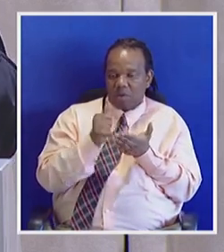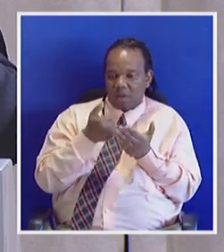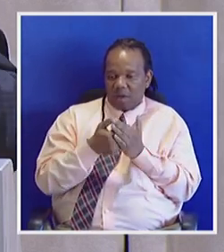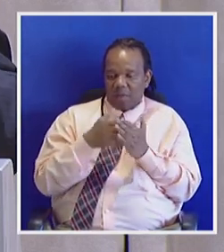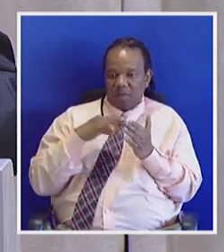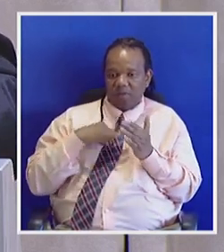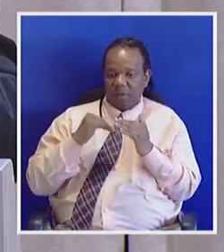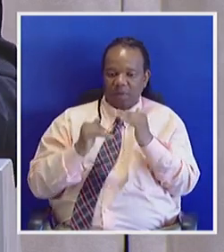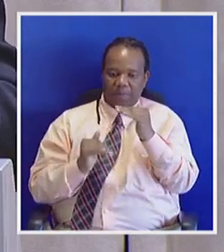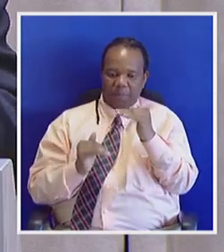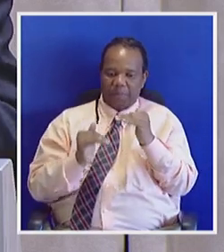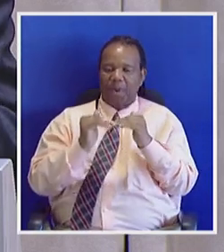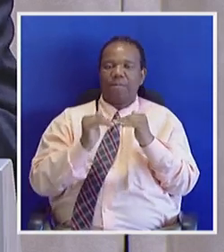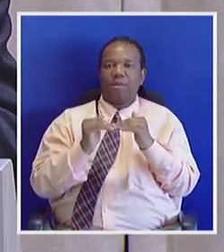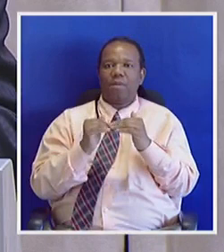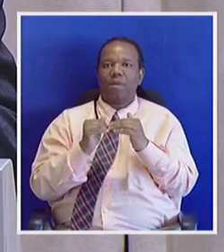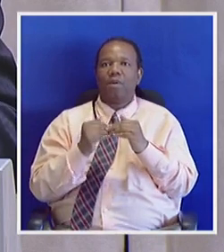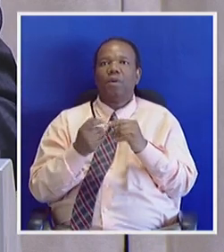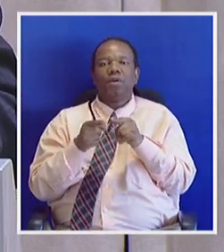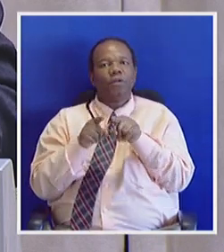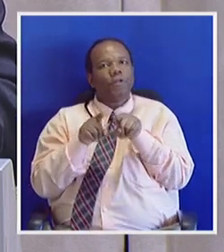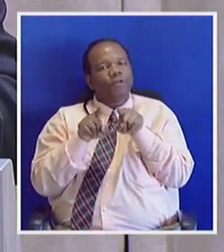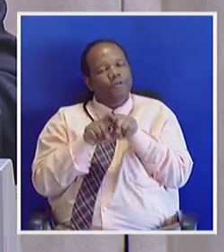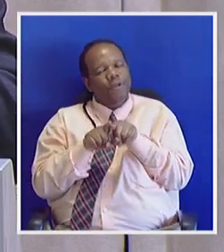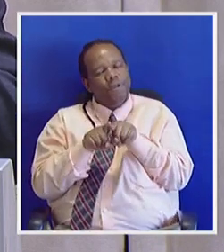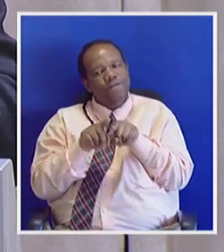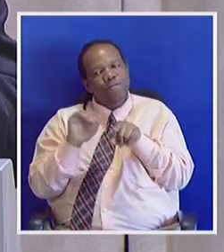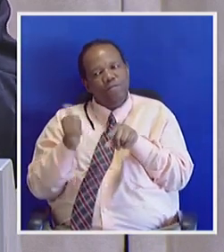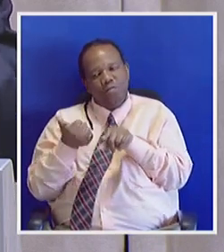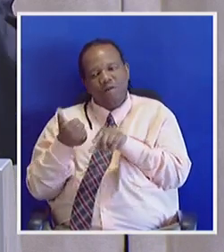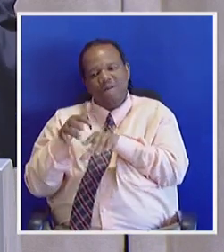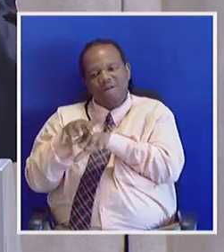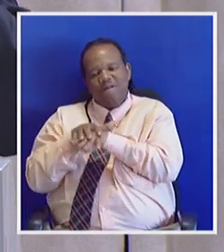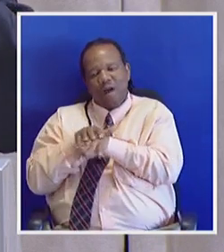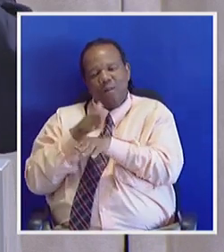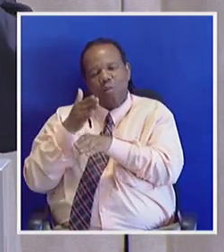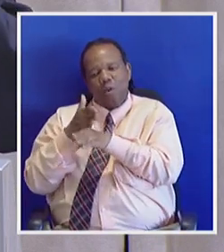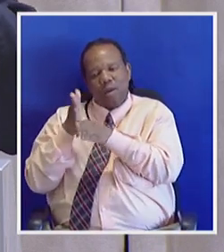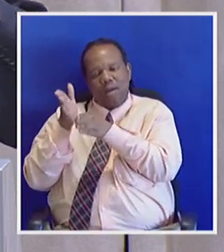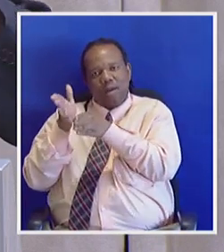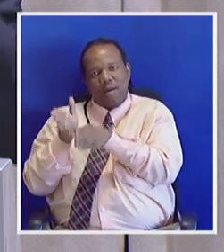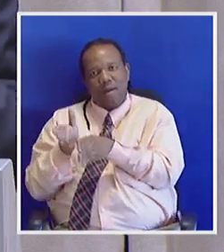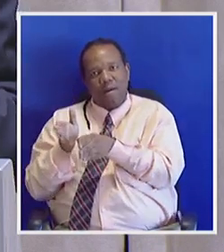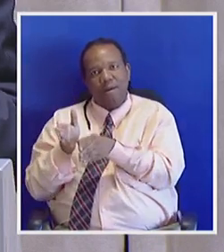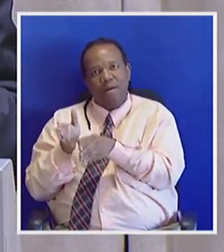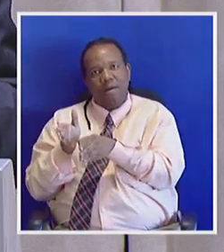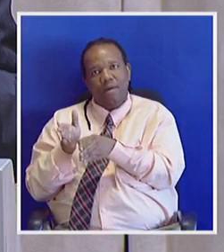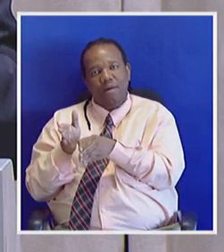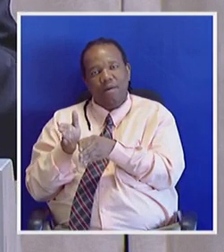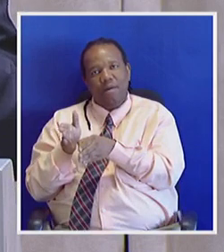up. Now, the same applies to farm workers. We have established tiers and